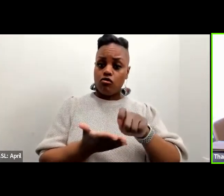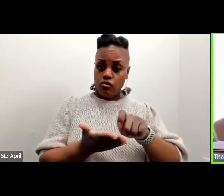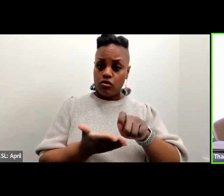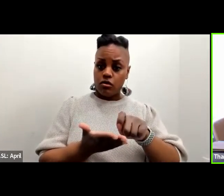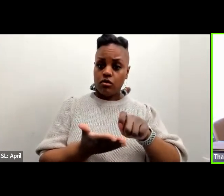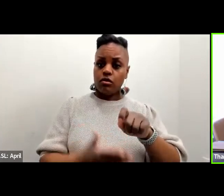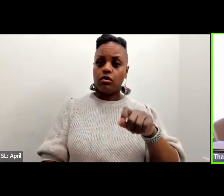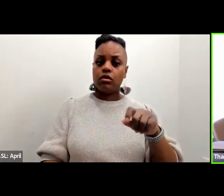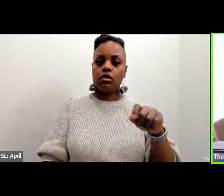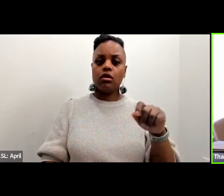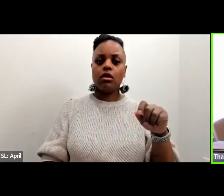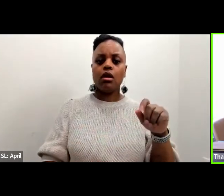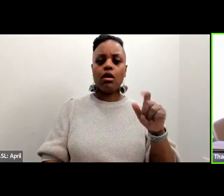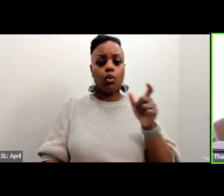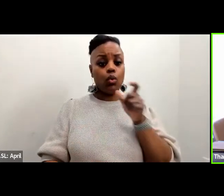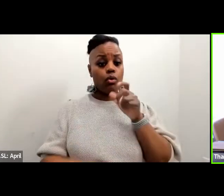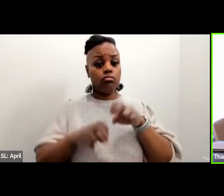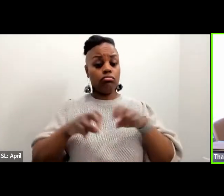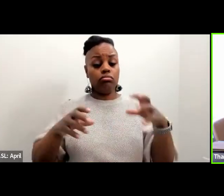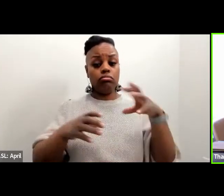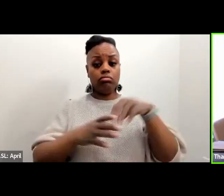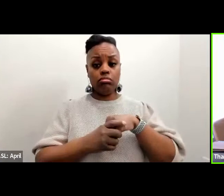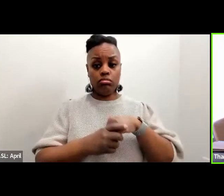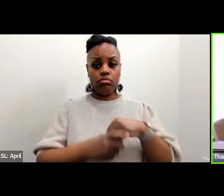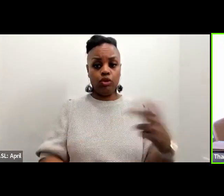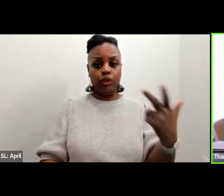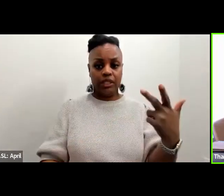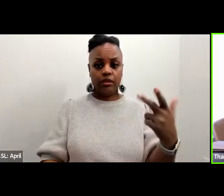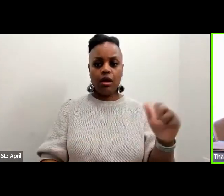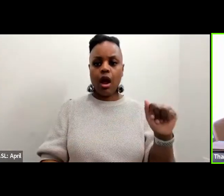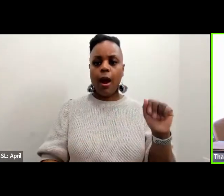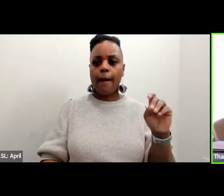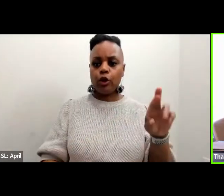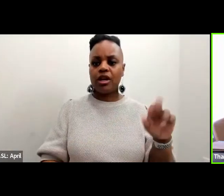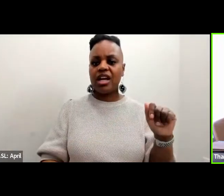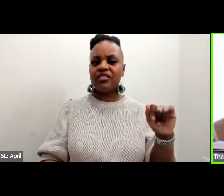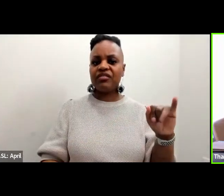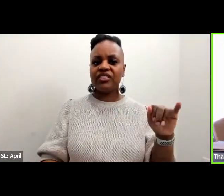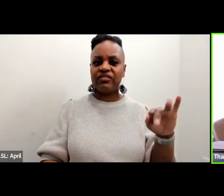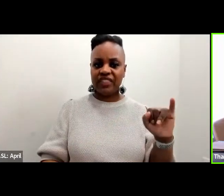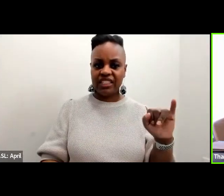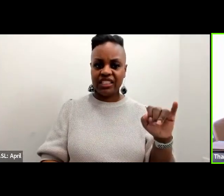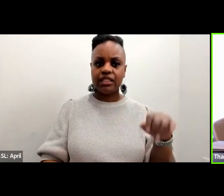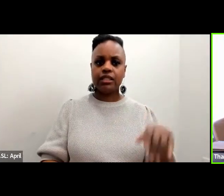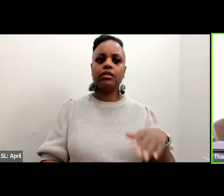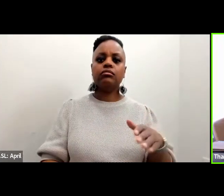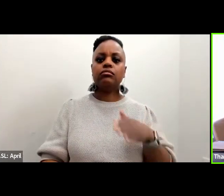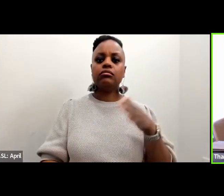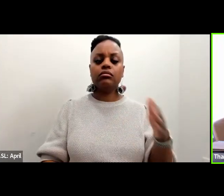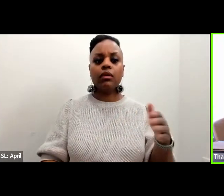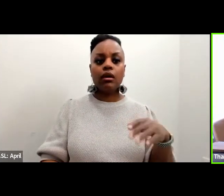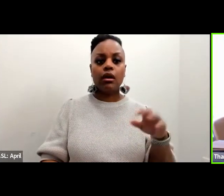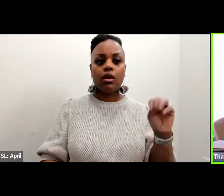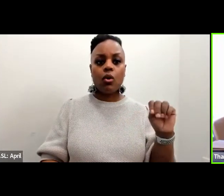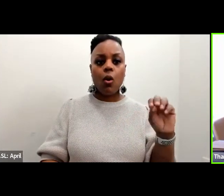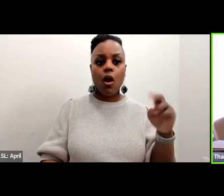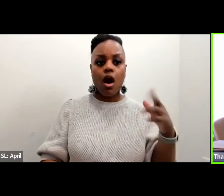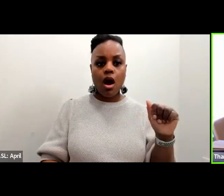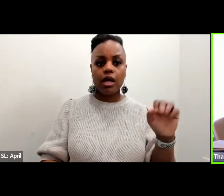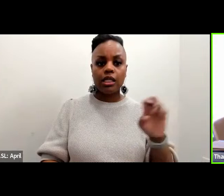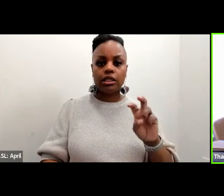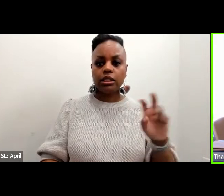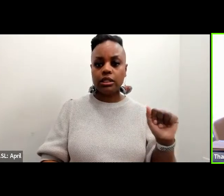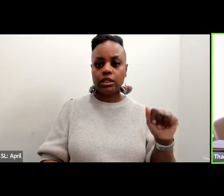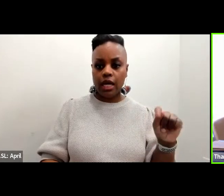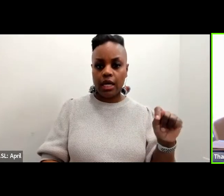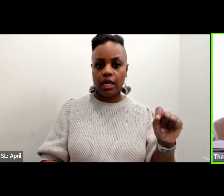ElAfifi, are all, I would call them 20-somethings. They might have, you know, one or two of them might have just crossed 30. But these are